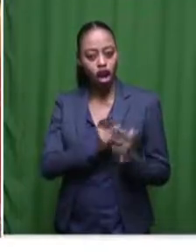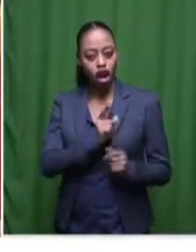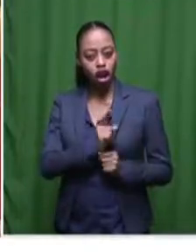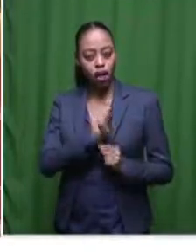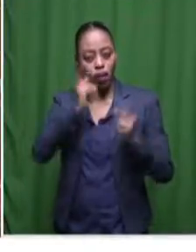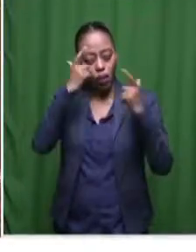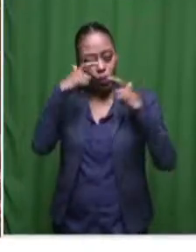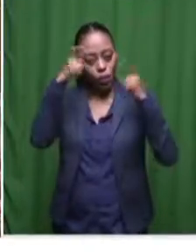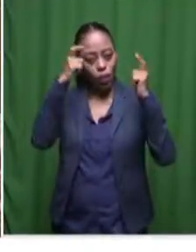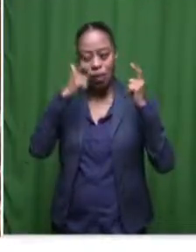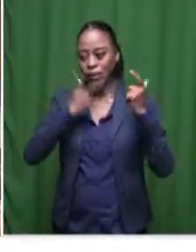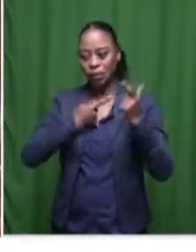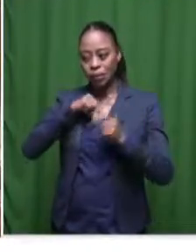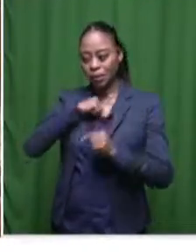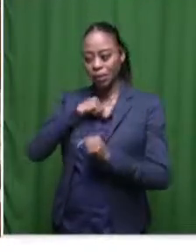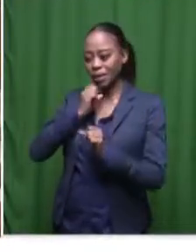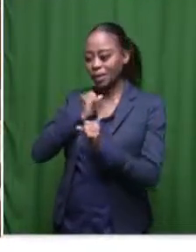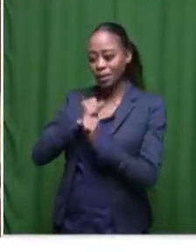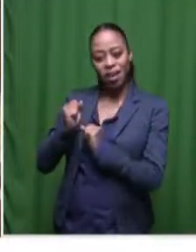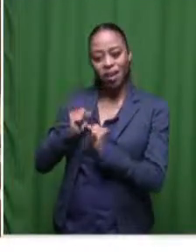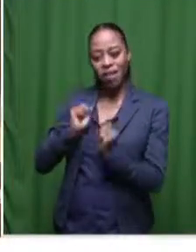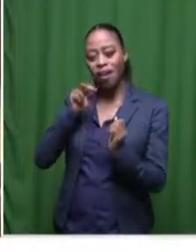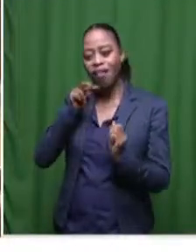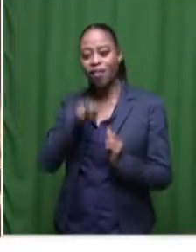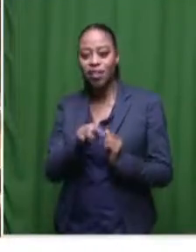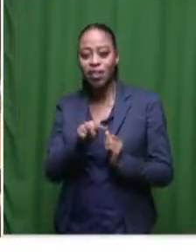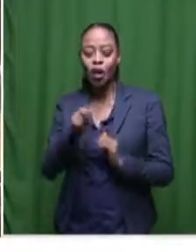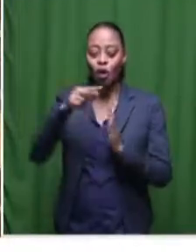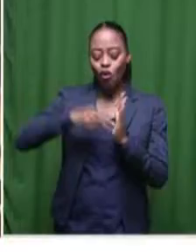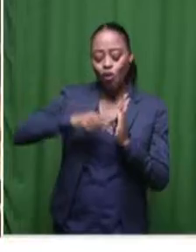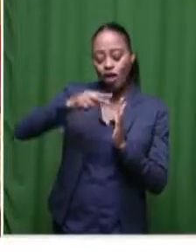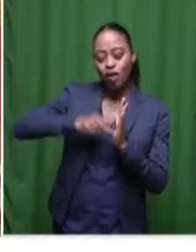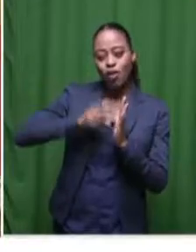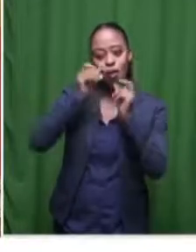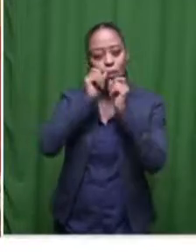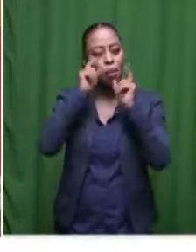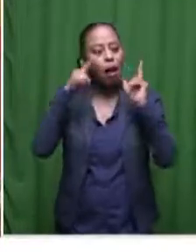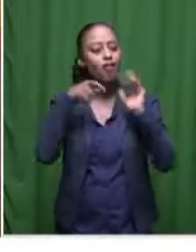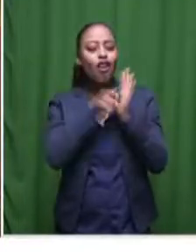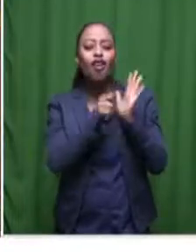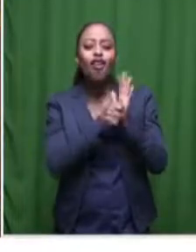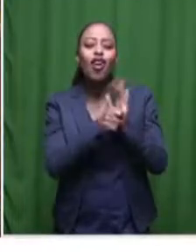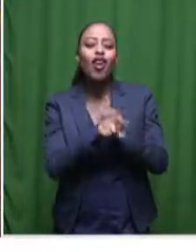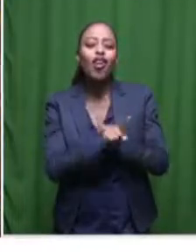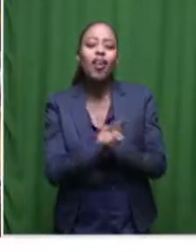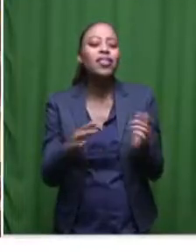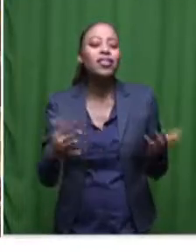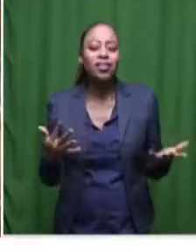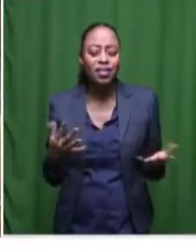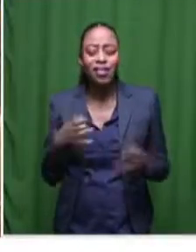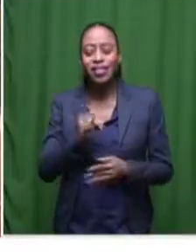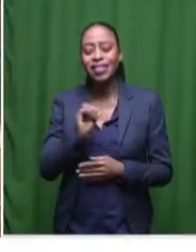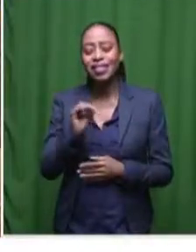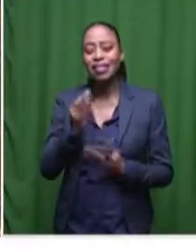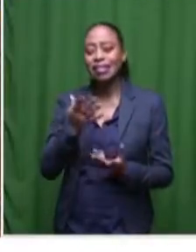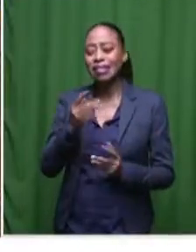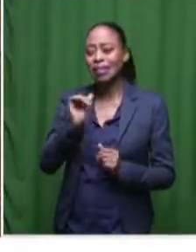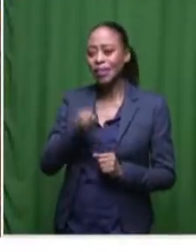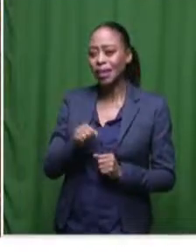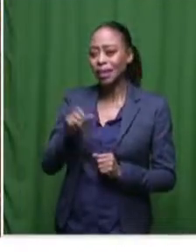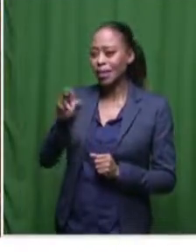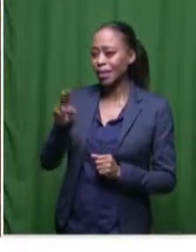that we, I suppose, will have to wait a very long time to ever know what's written in them, if ever. So to start seeing